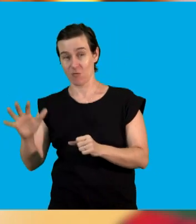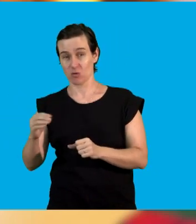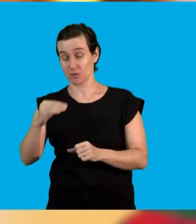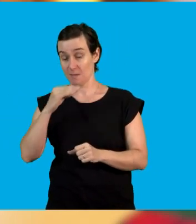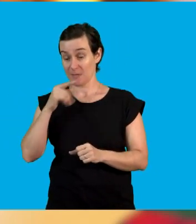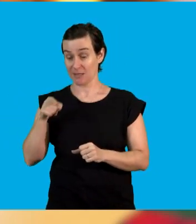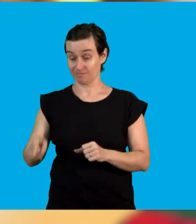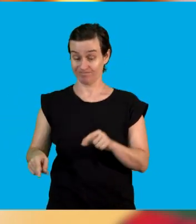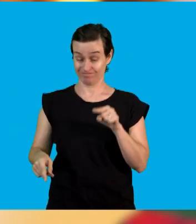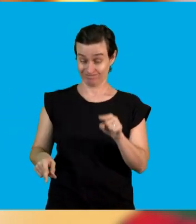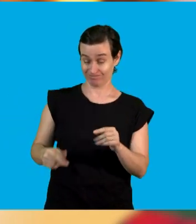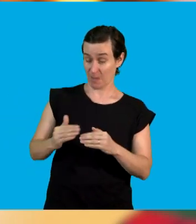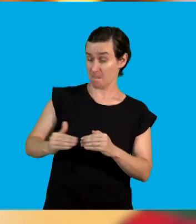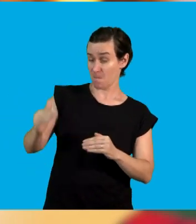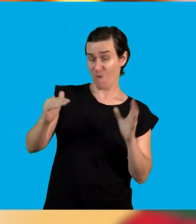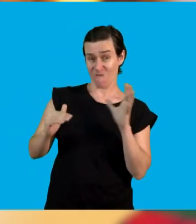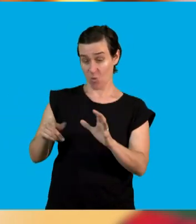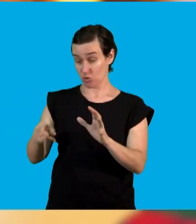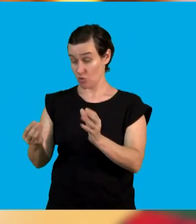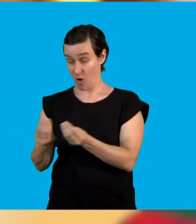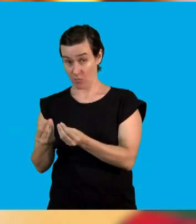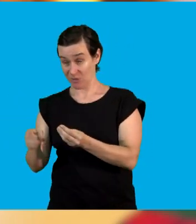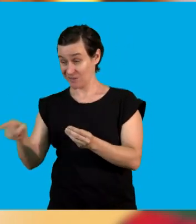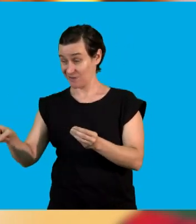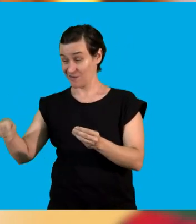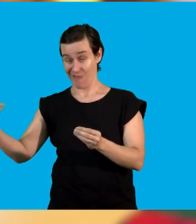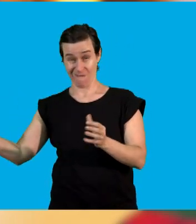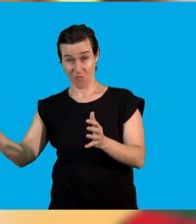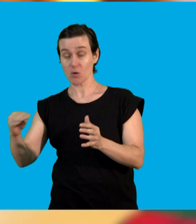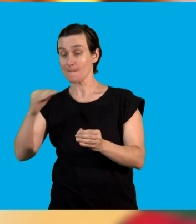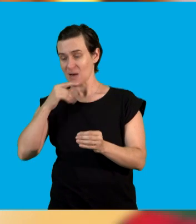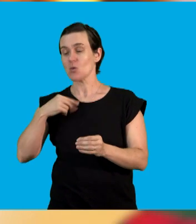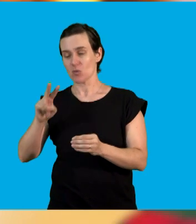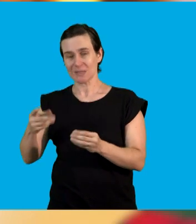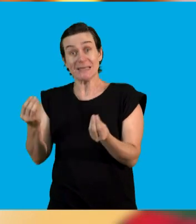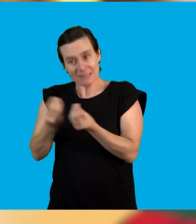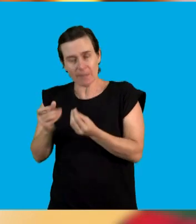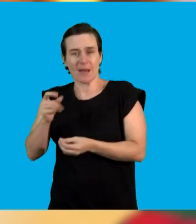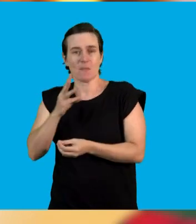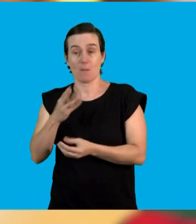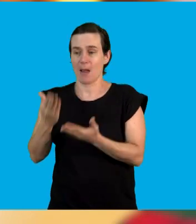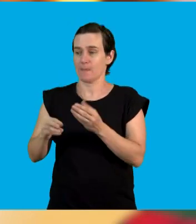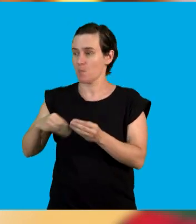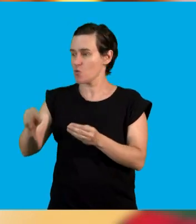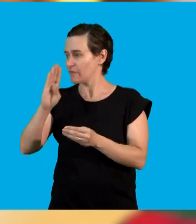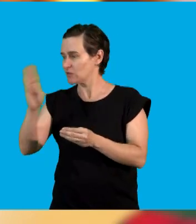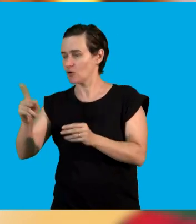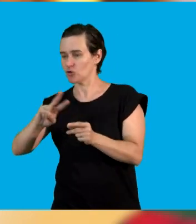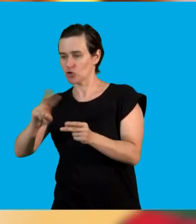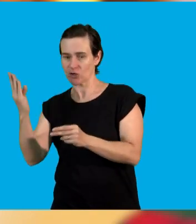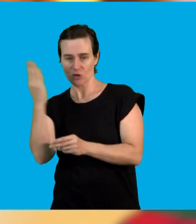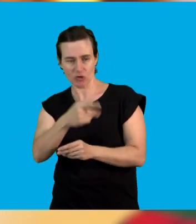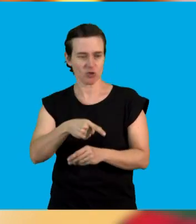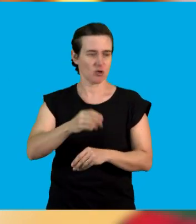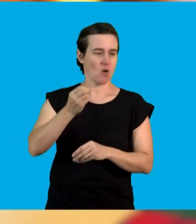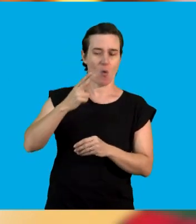A exerts a greater force than object B, then we're going to see a noticeable change in either the direction or the speed of